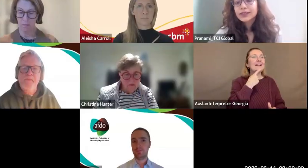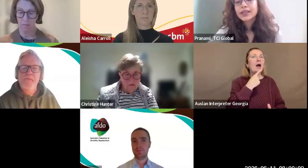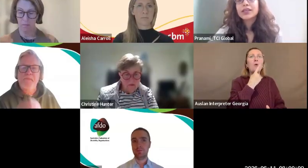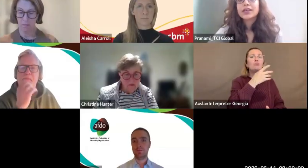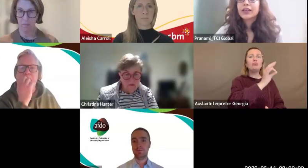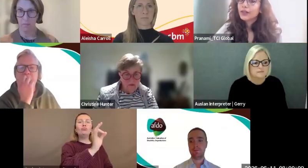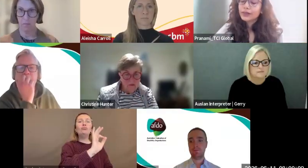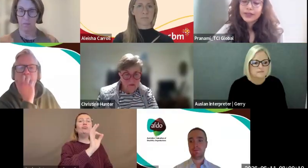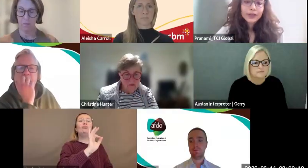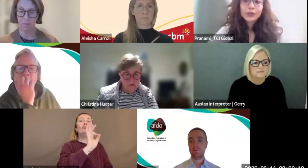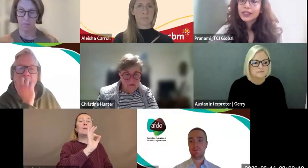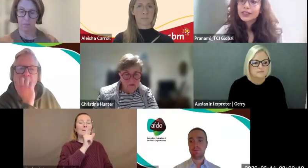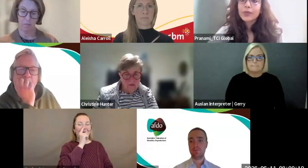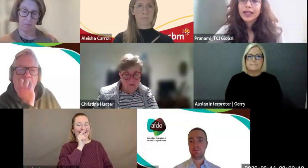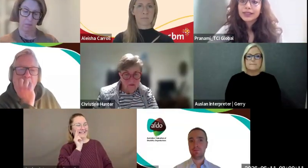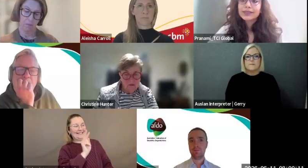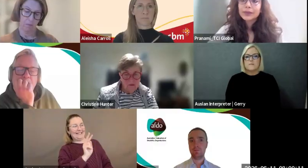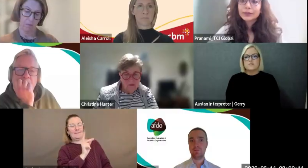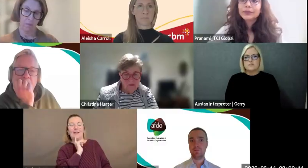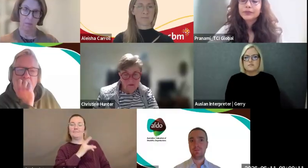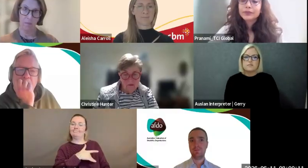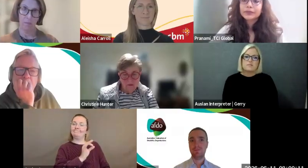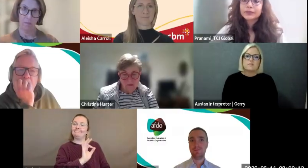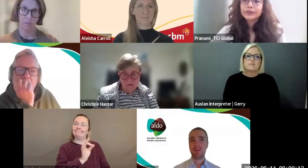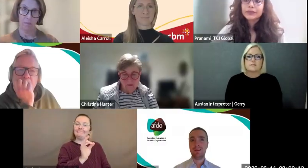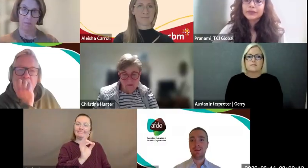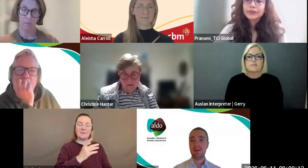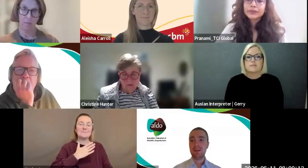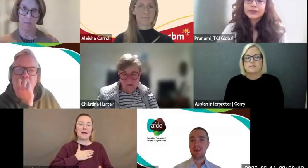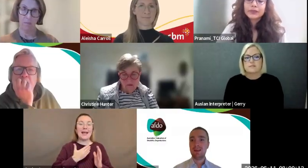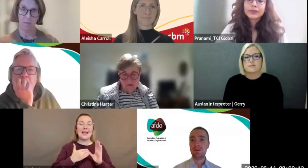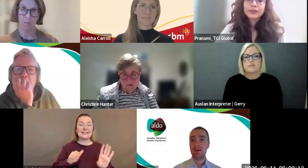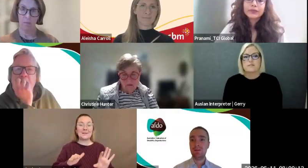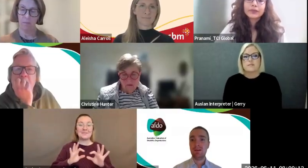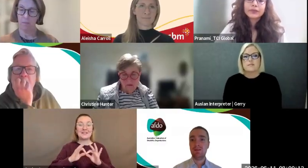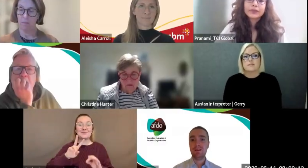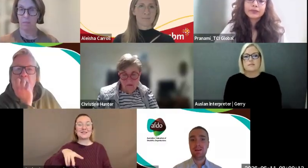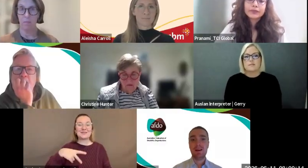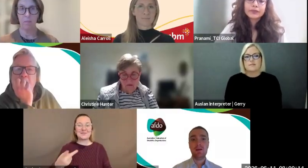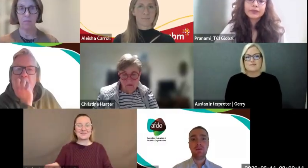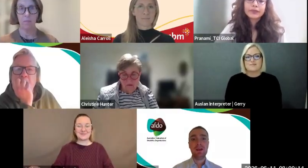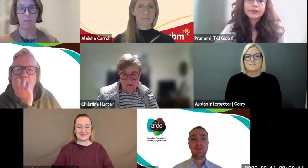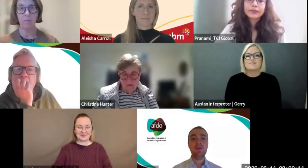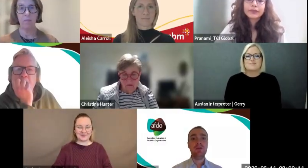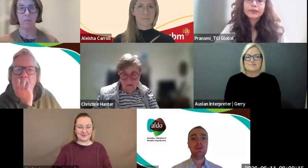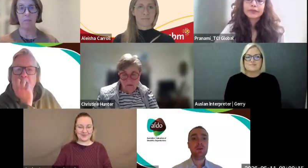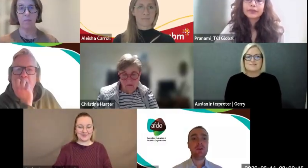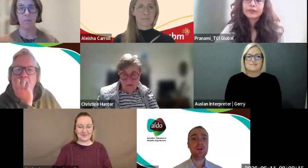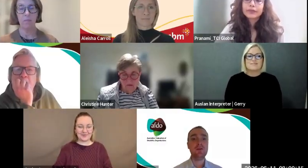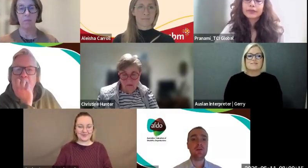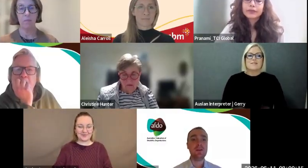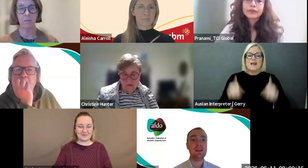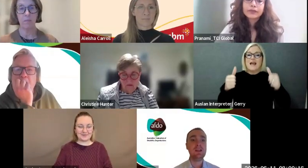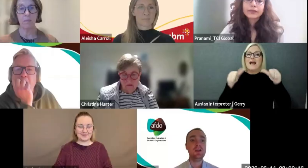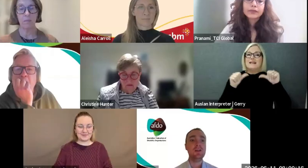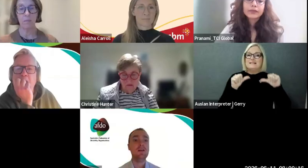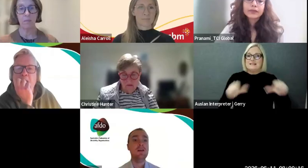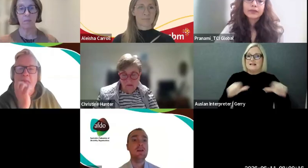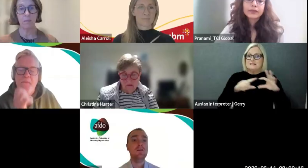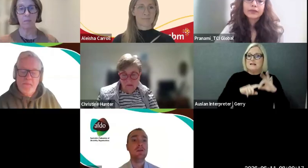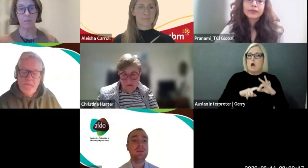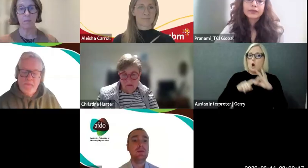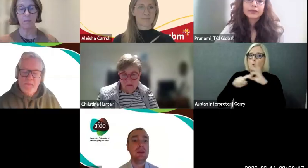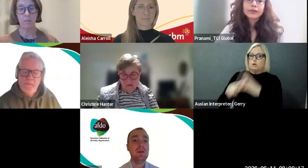silence. So that's my answer. Thanks, Pranami. We'll now move on to a question for